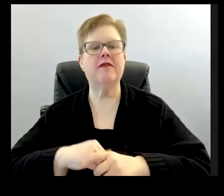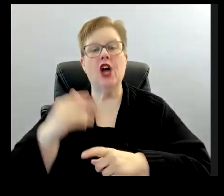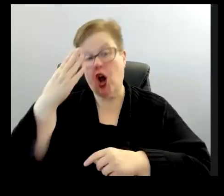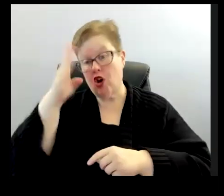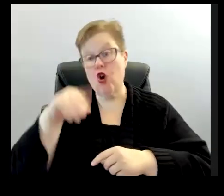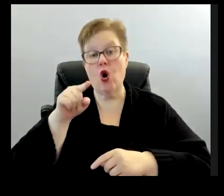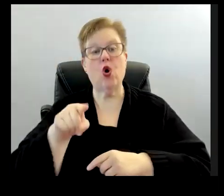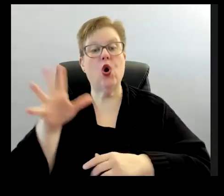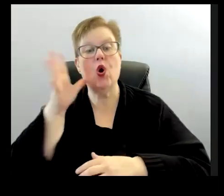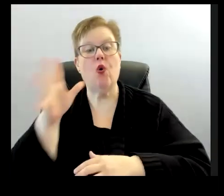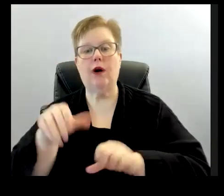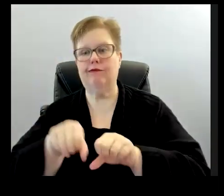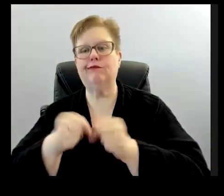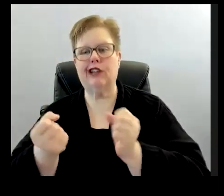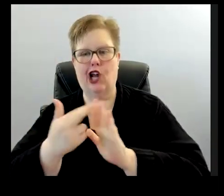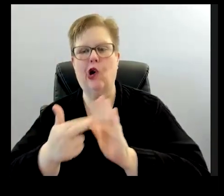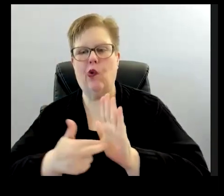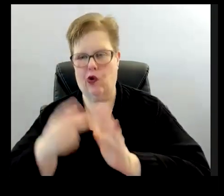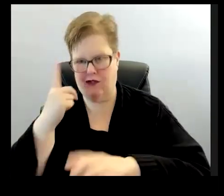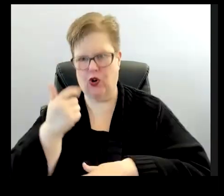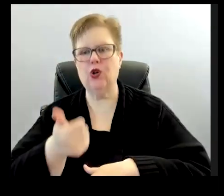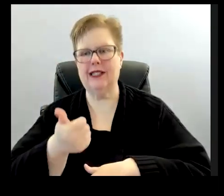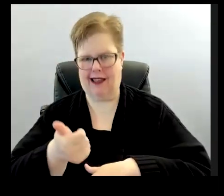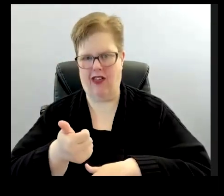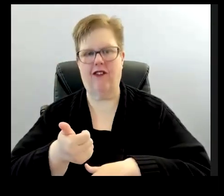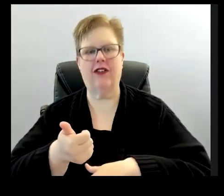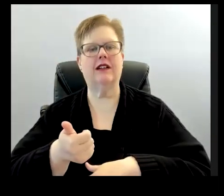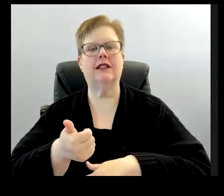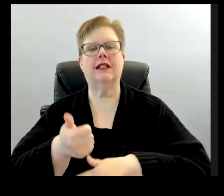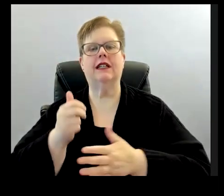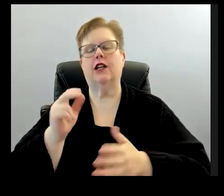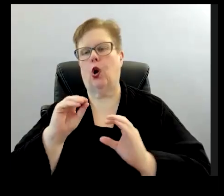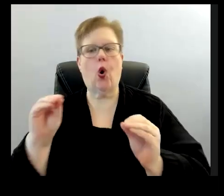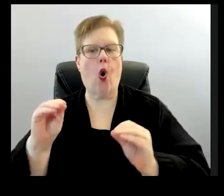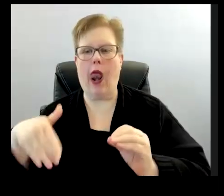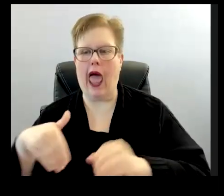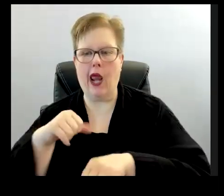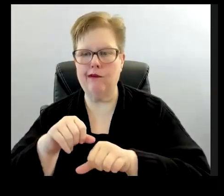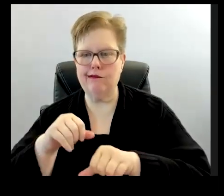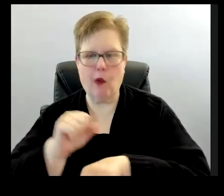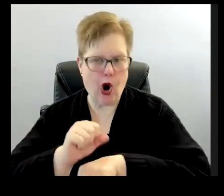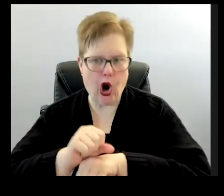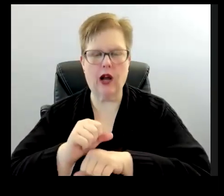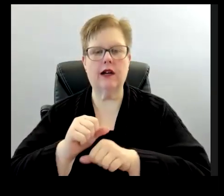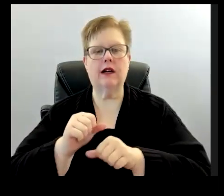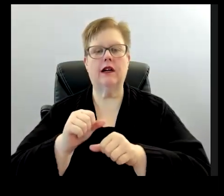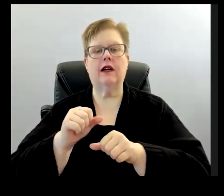Knowing you're going to break a rule for yourself, e.g., no late work, and deciding which one is